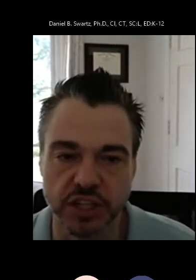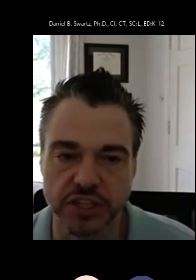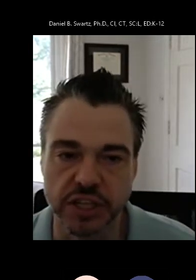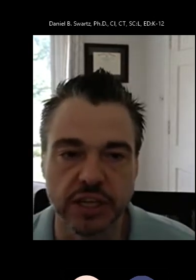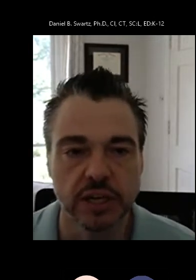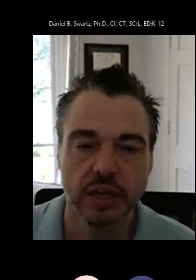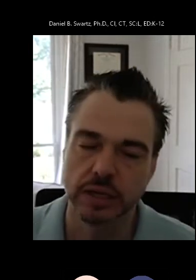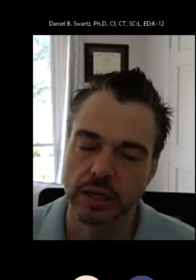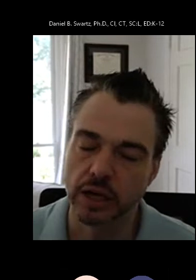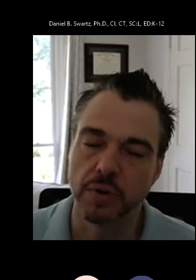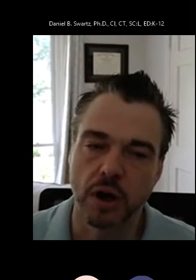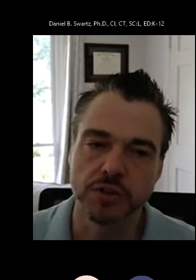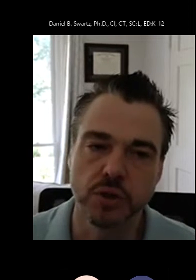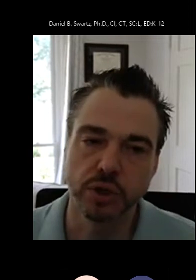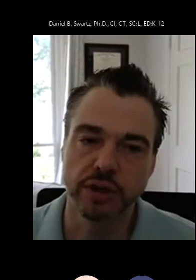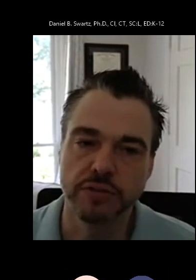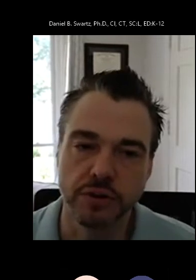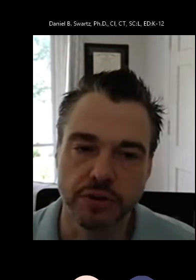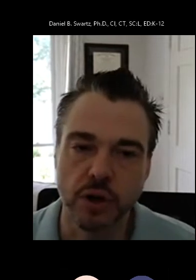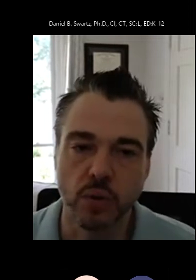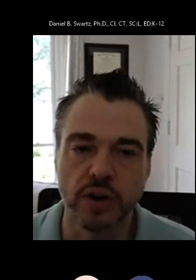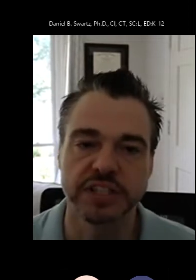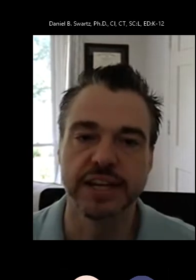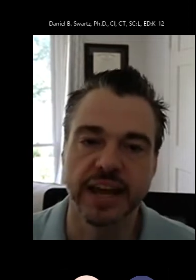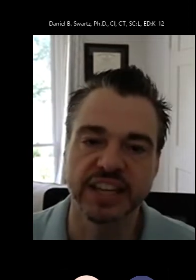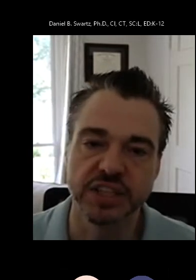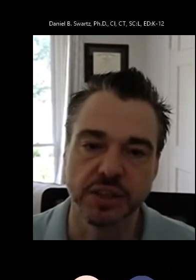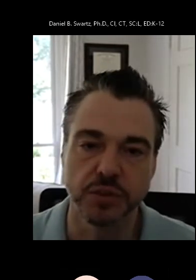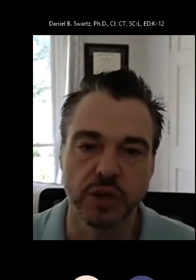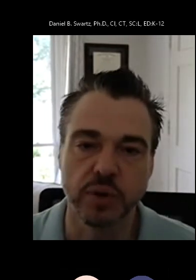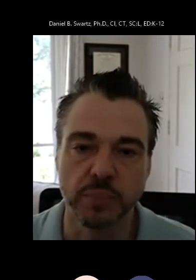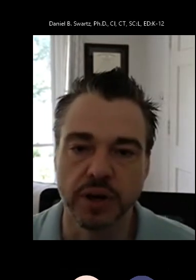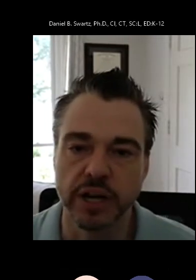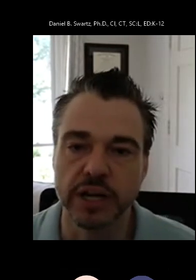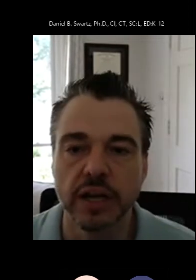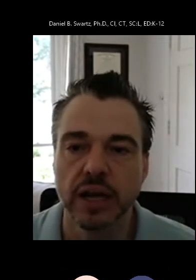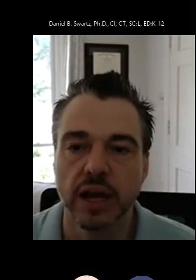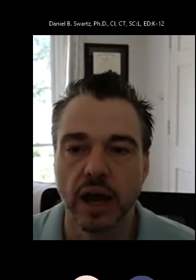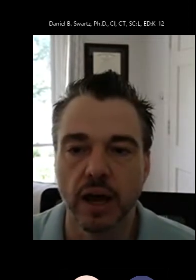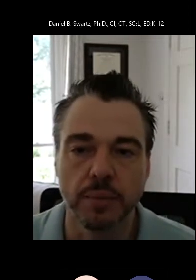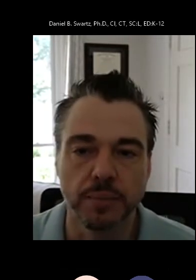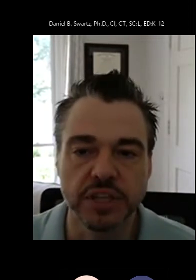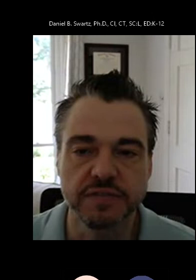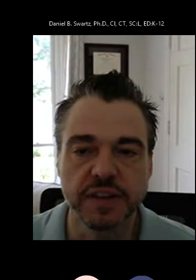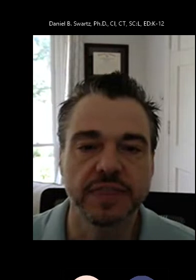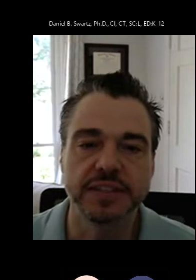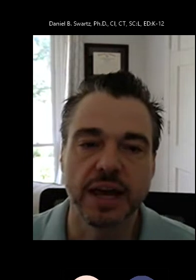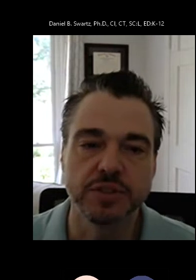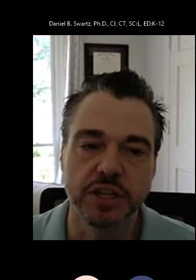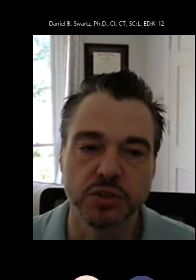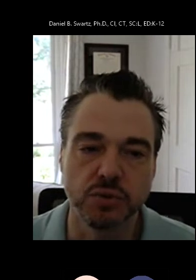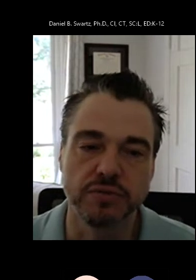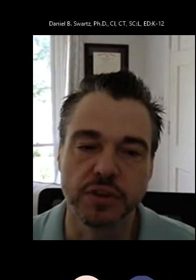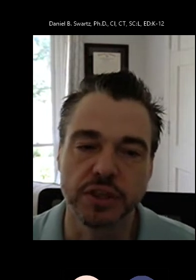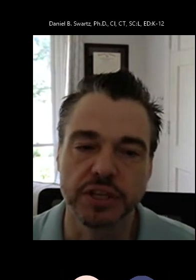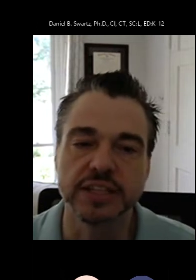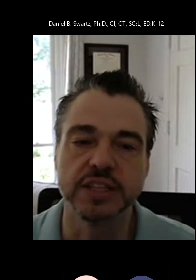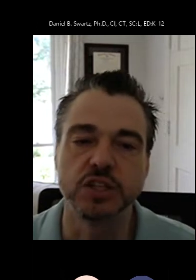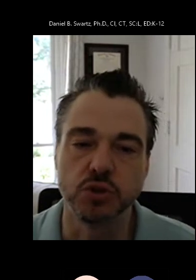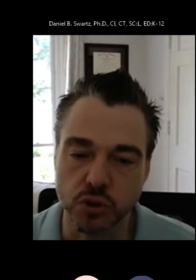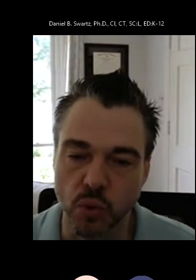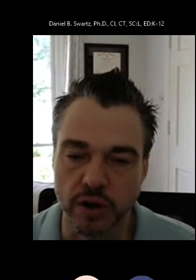for each agency. Also, if you don't work 10 days in the 3-week period, please fill out the time study tool